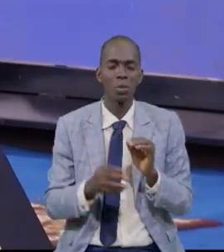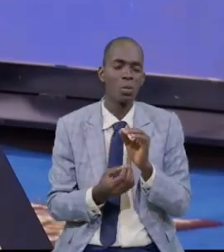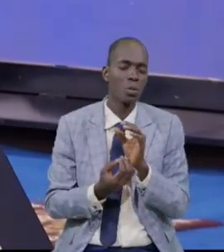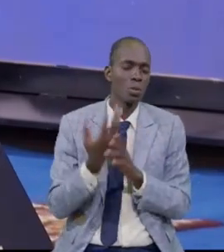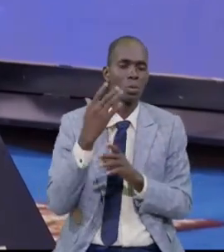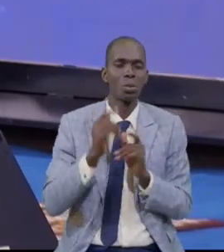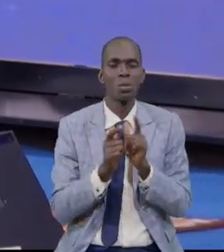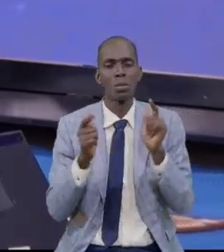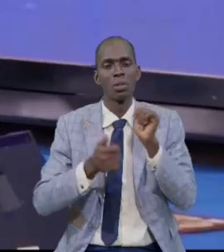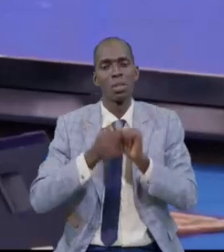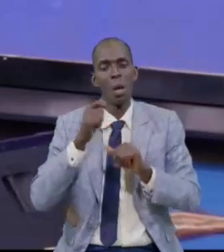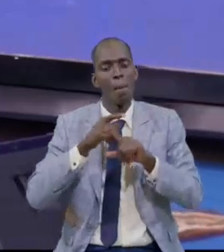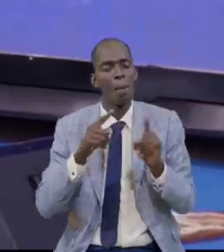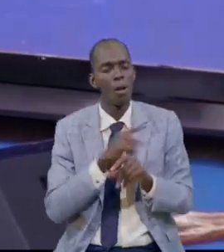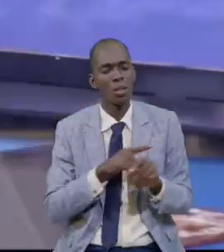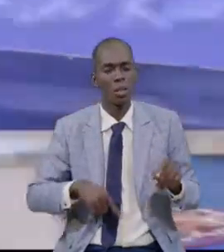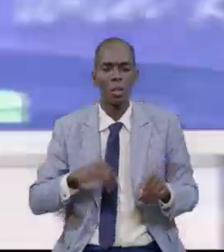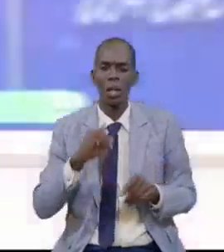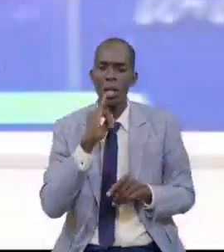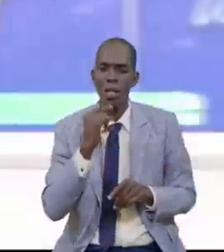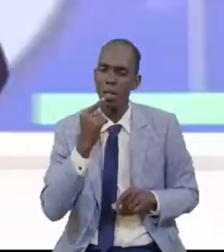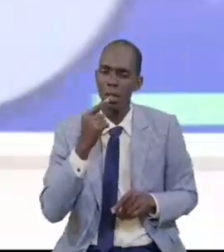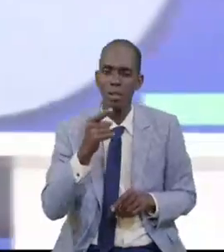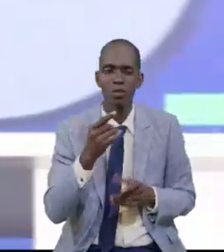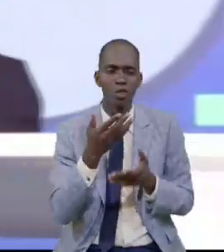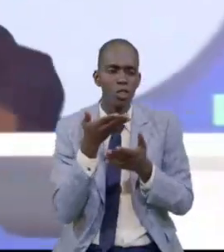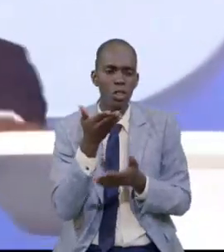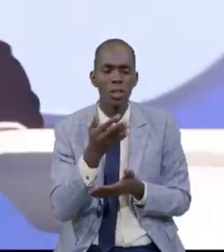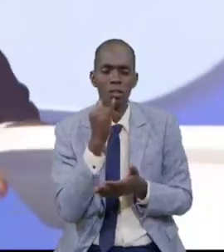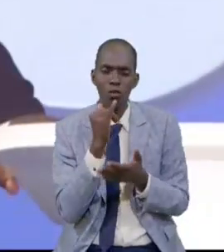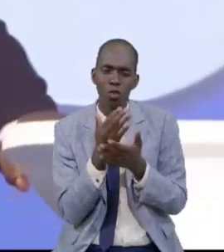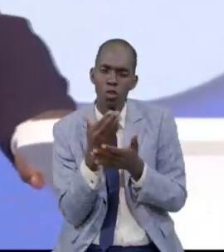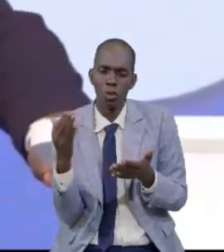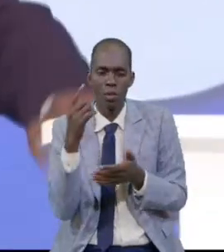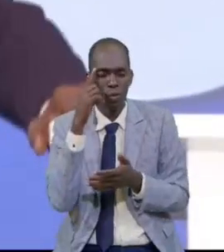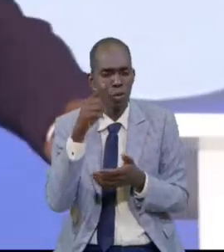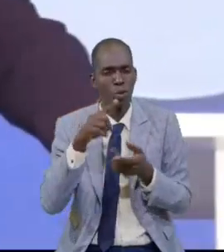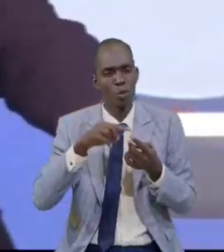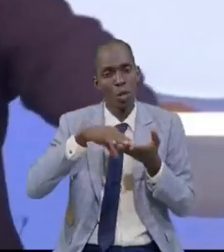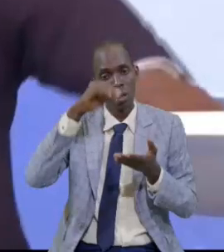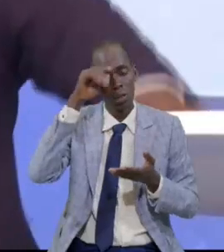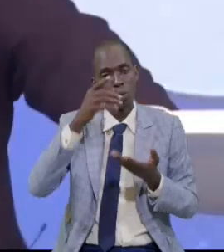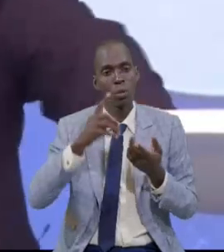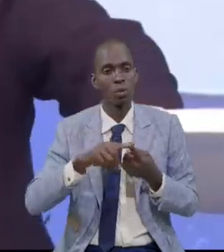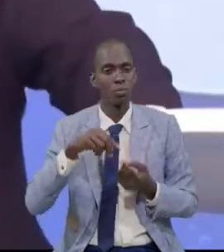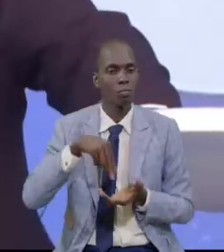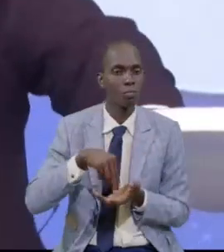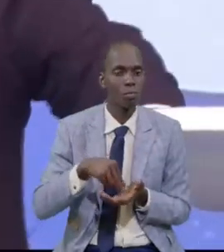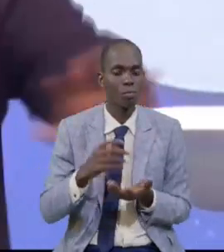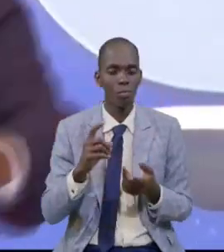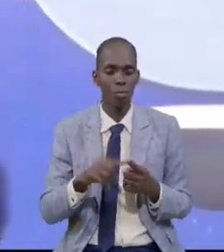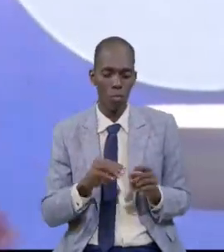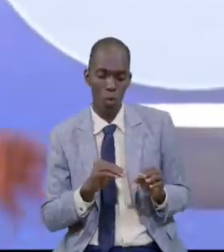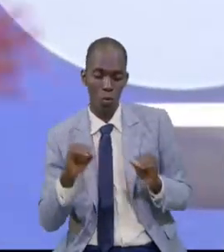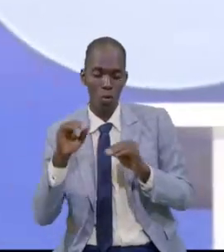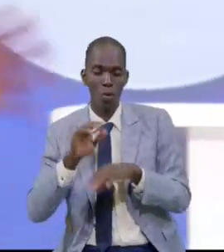to learn. There's something for you to learn. You want to get up. You want to rise up. You want to move on. You want to move forward.